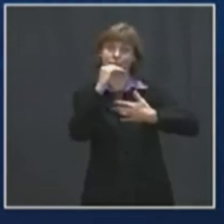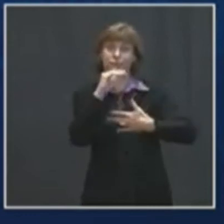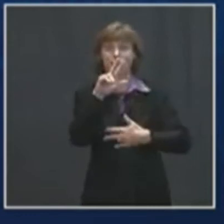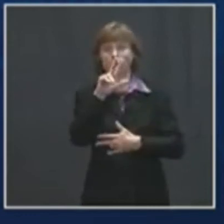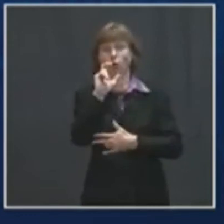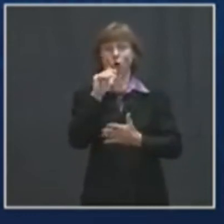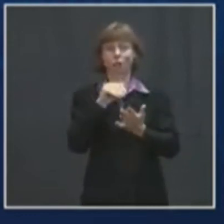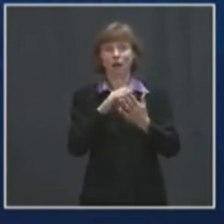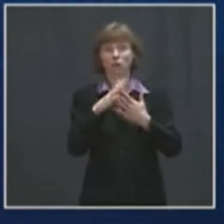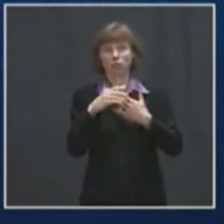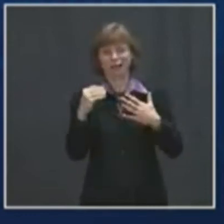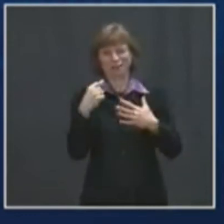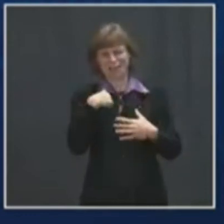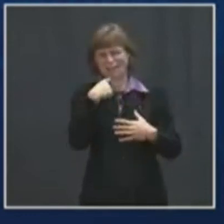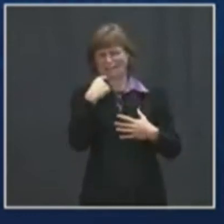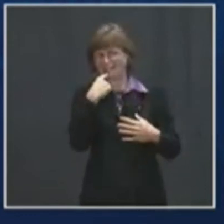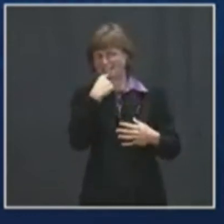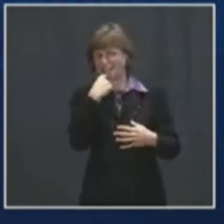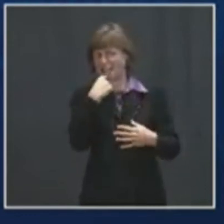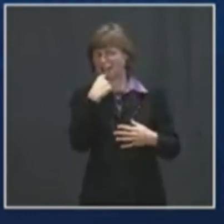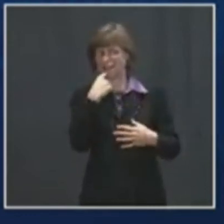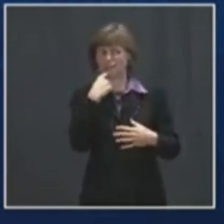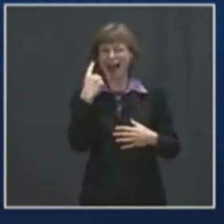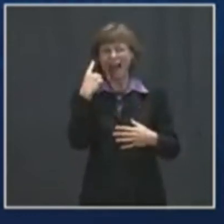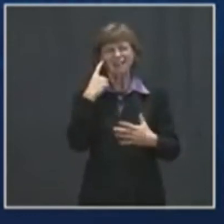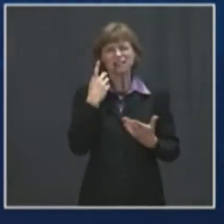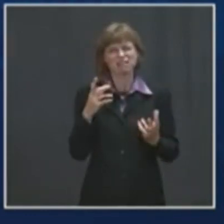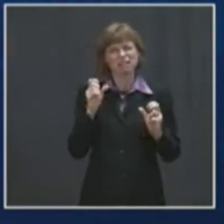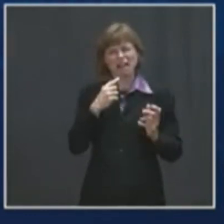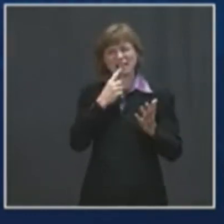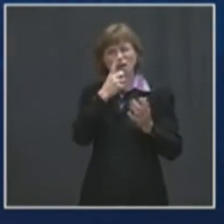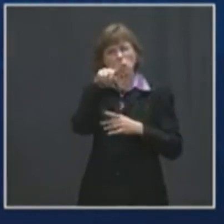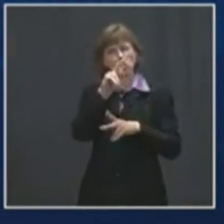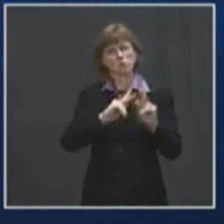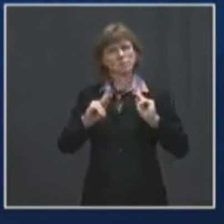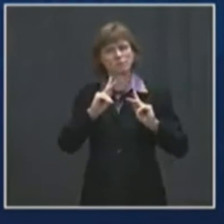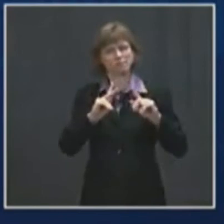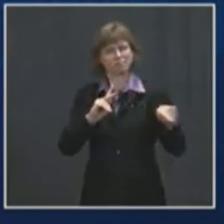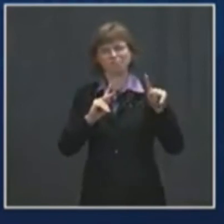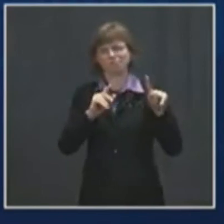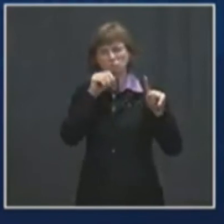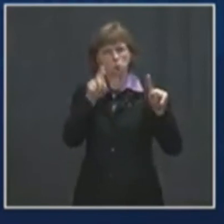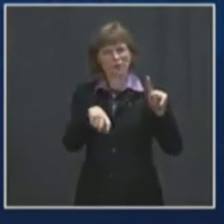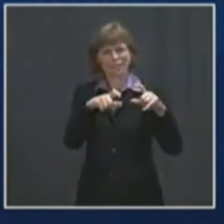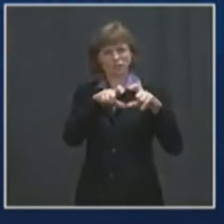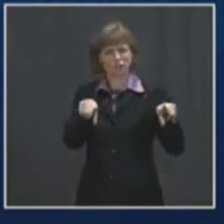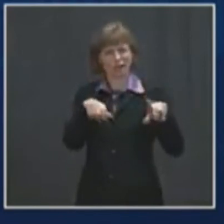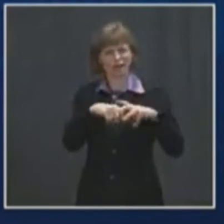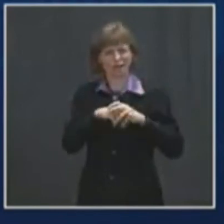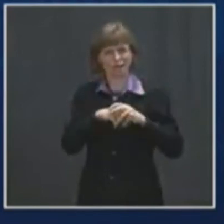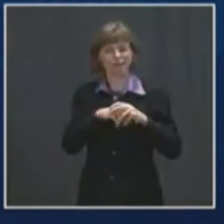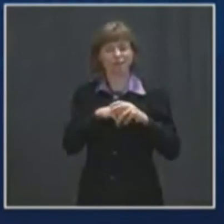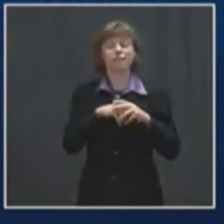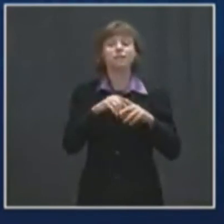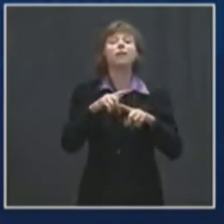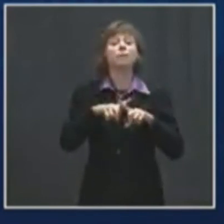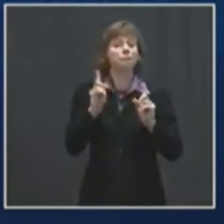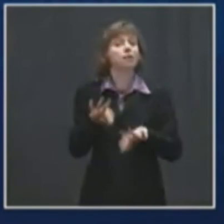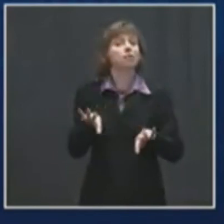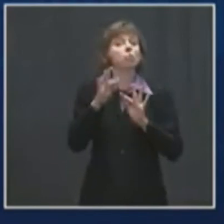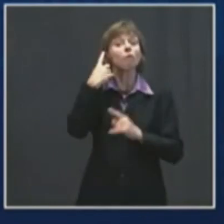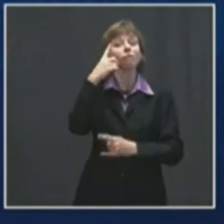$300,000, I think has been mentioned. I think it's arguable that those folks don't need the checks. I think what's important to the president